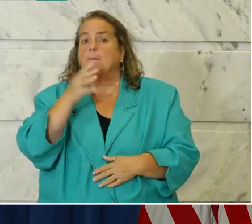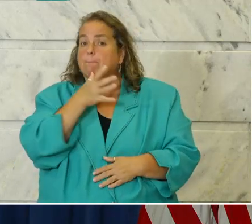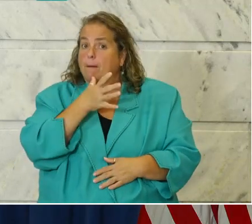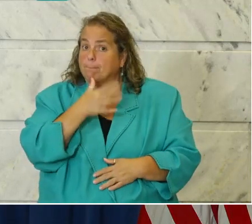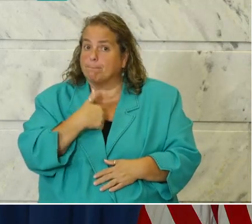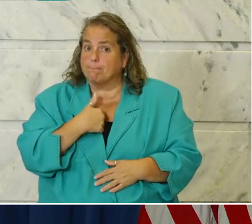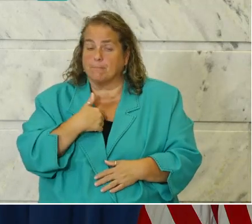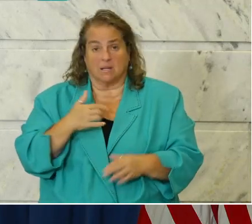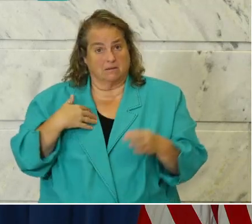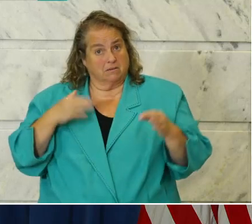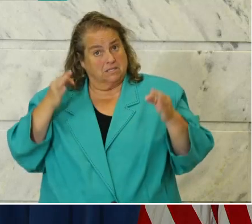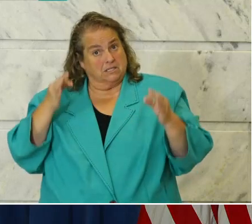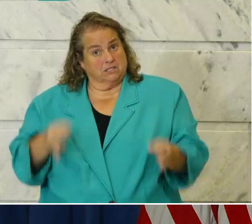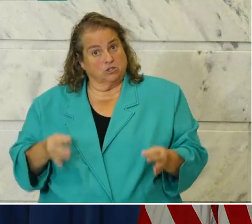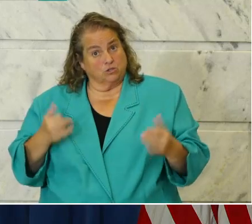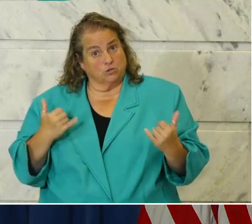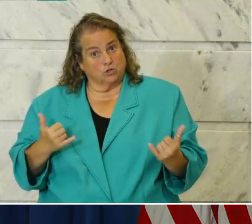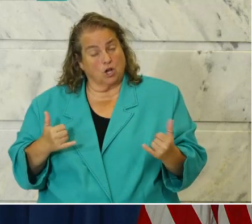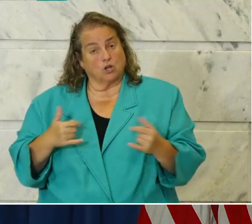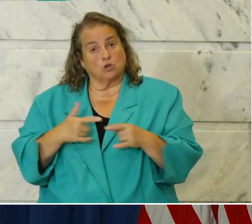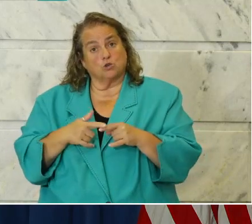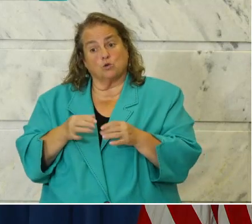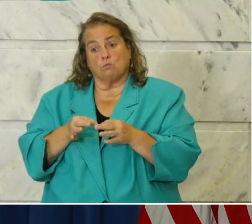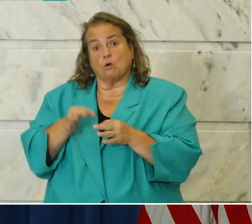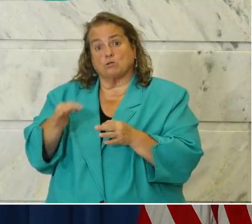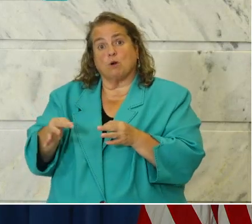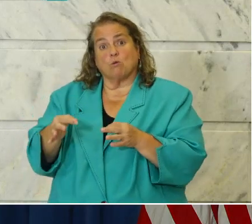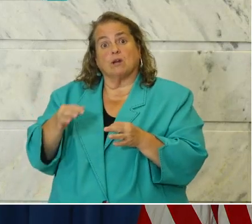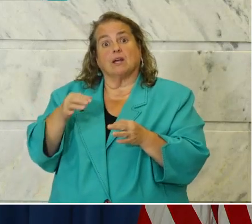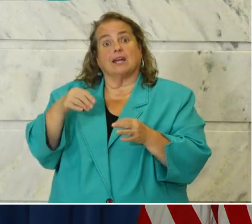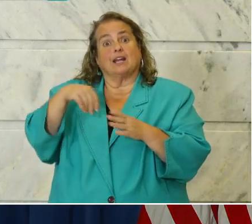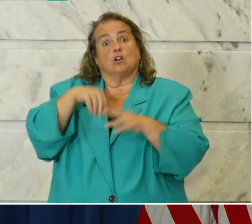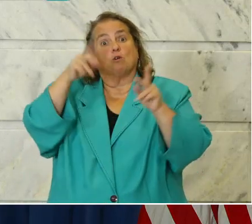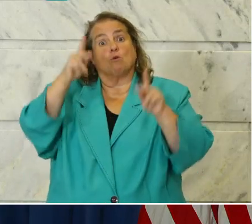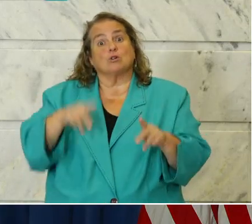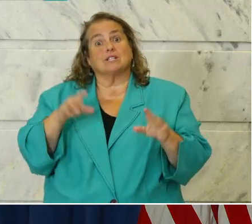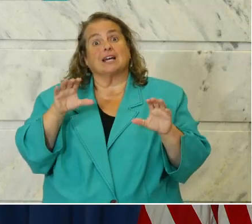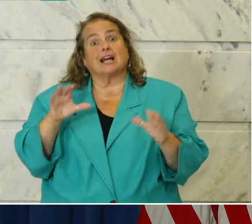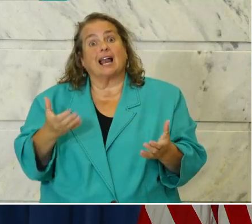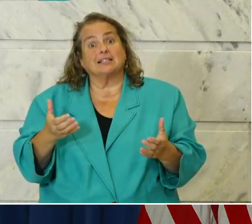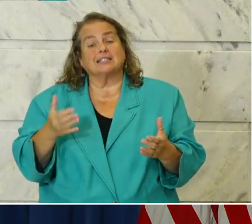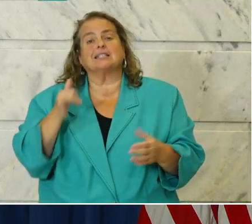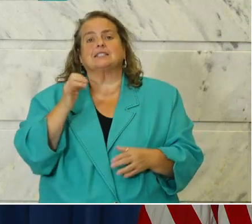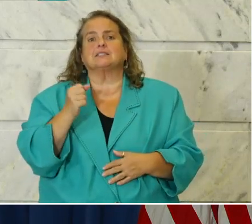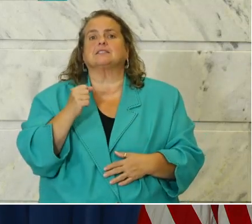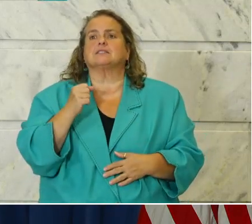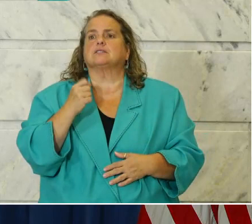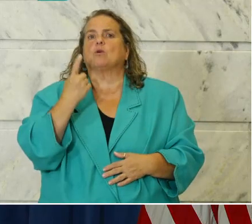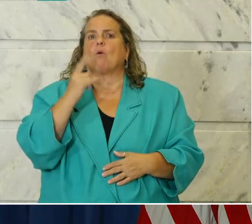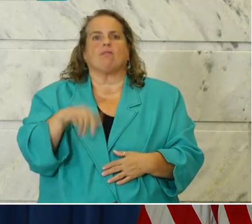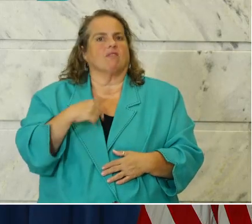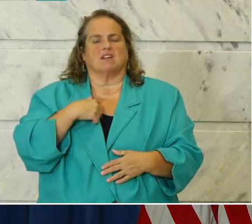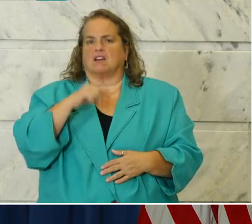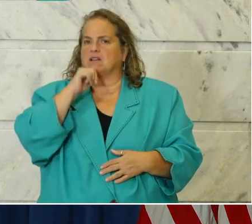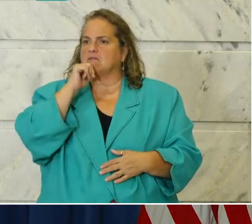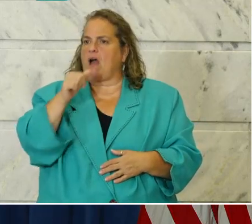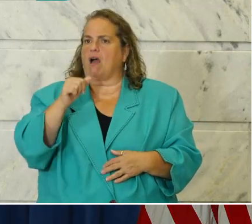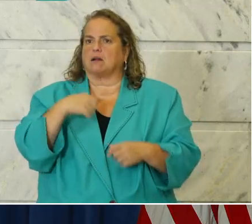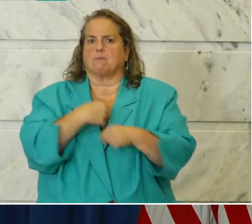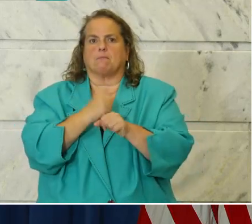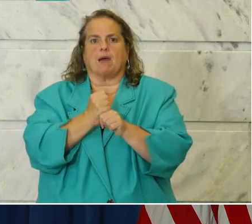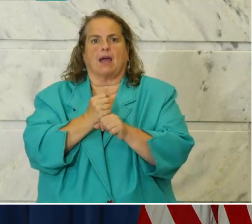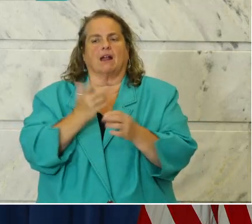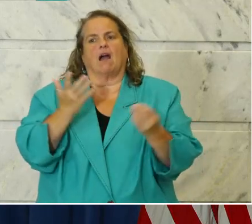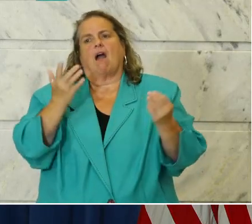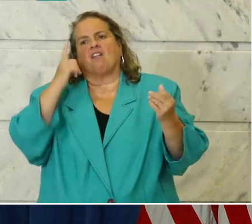decision today to postpone in-person classes and to begin digitally is one that is not made lightly. And it's